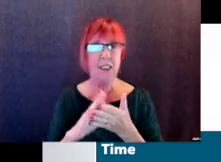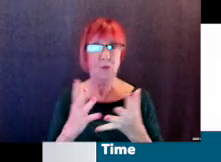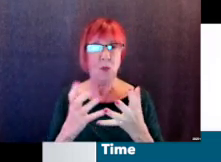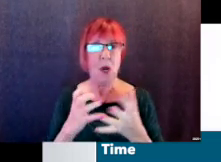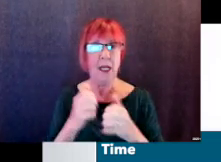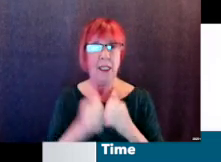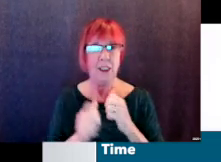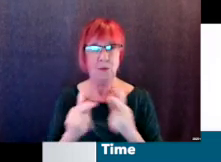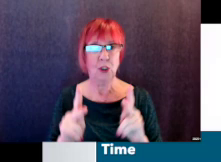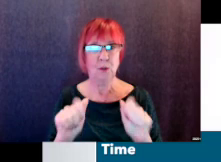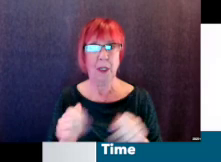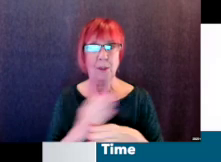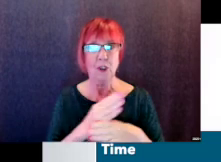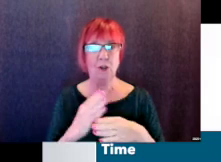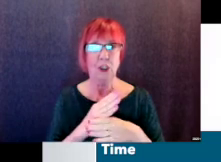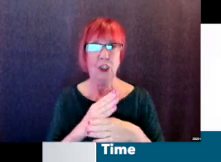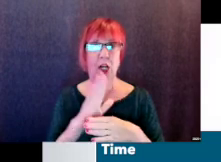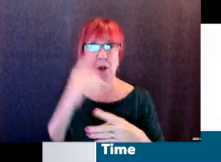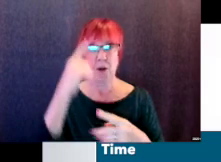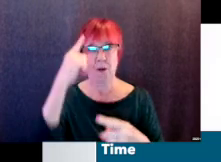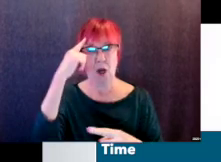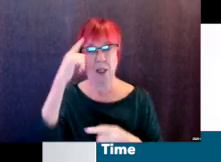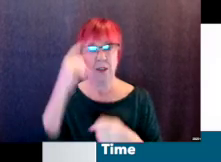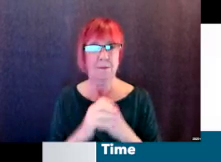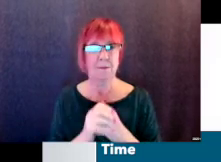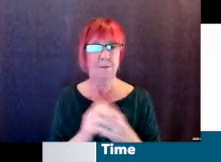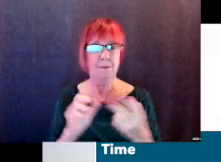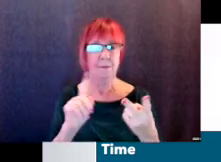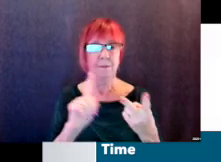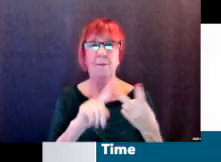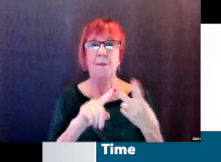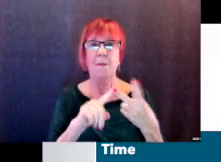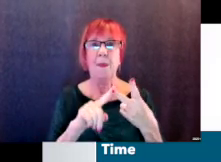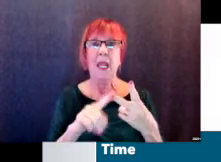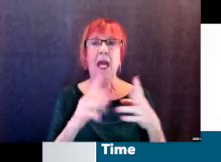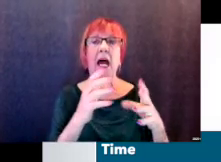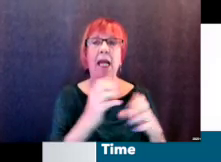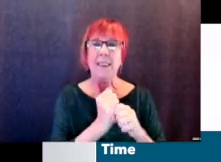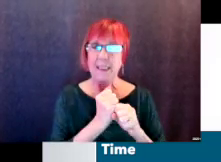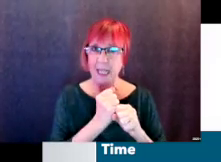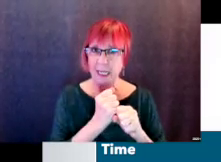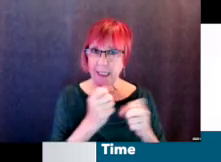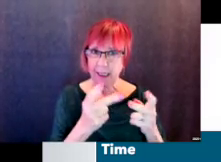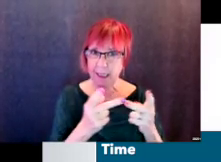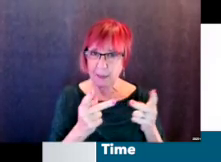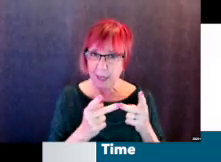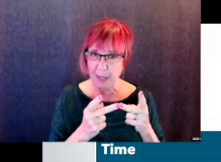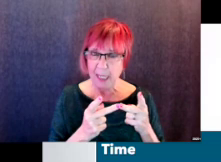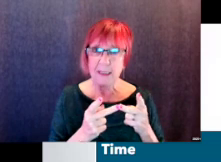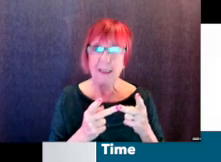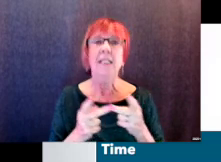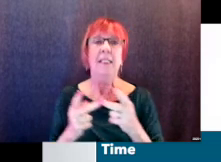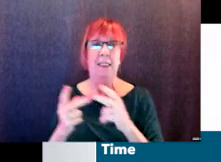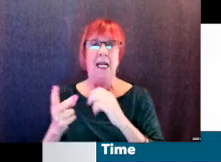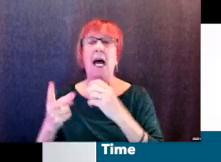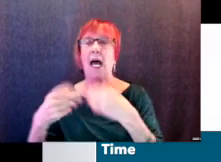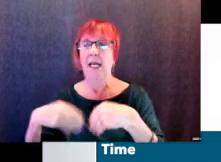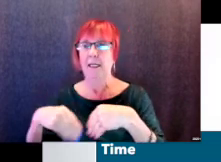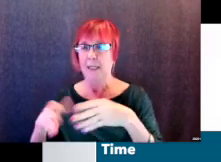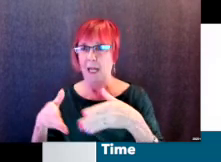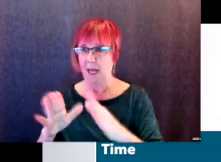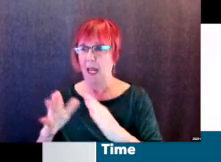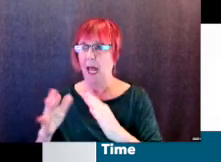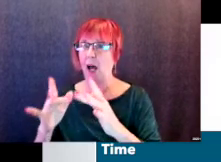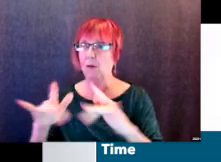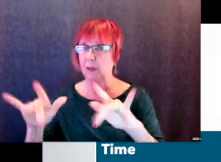For tonight's presentation, we have 3 items on the agenda. Sorry, 2 items on the agenda. First up,